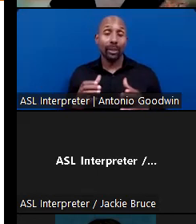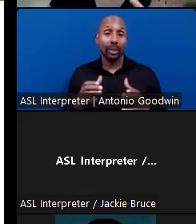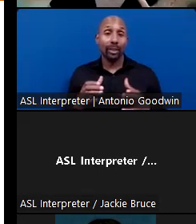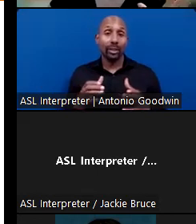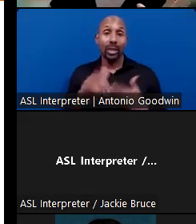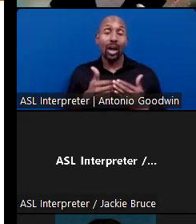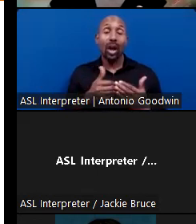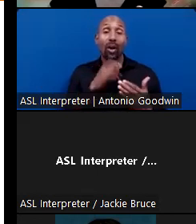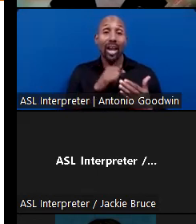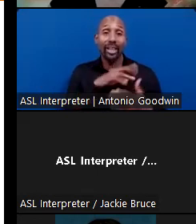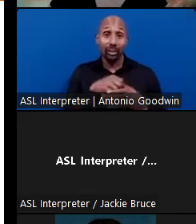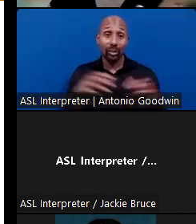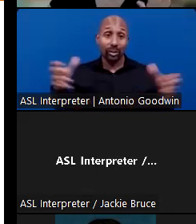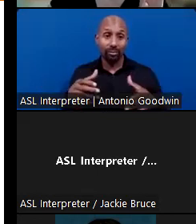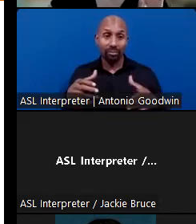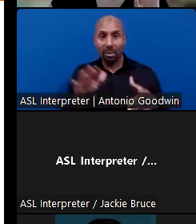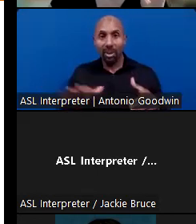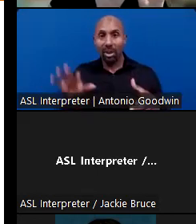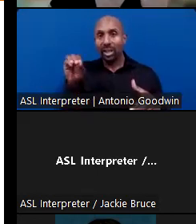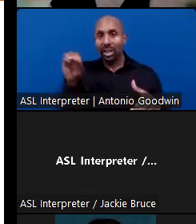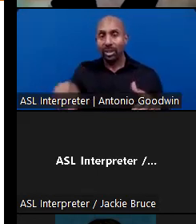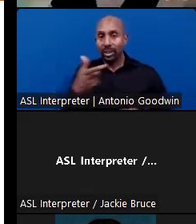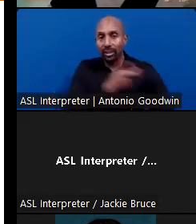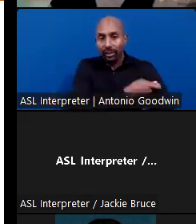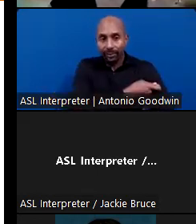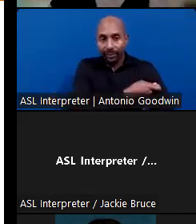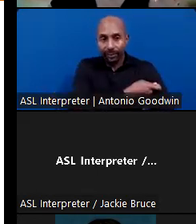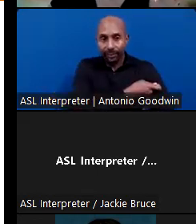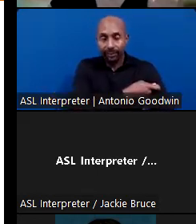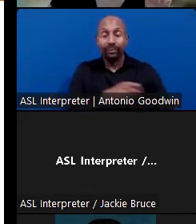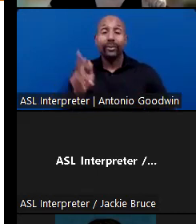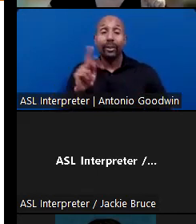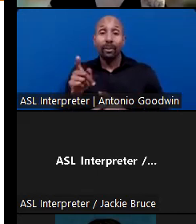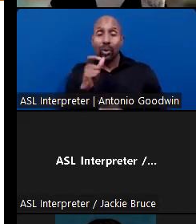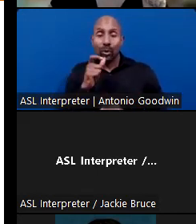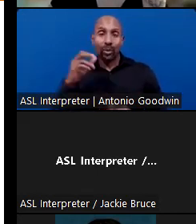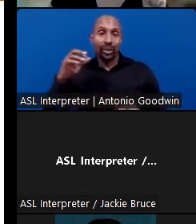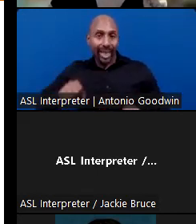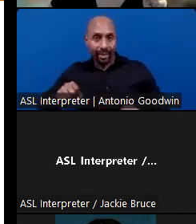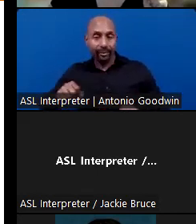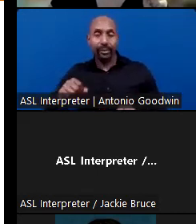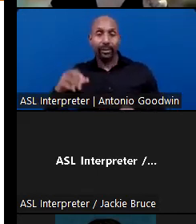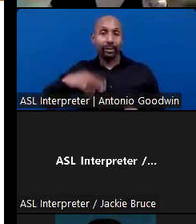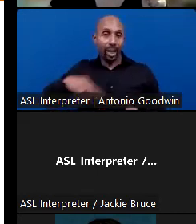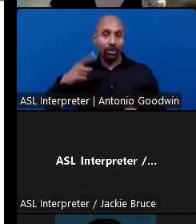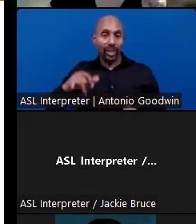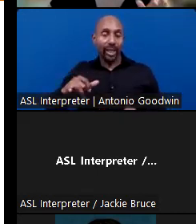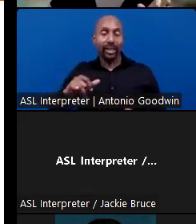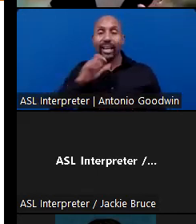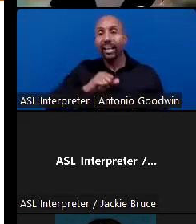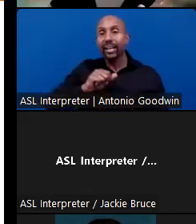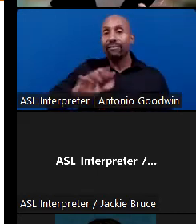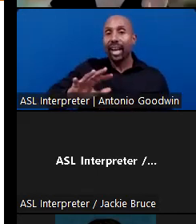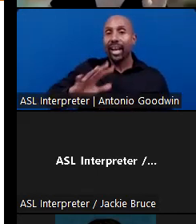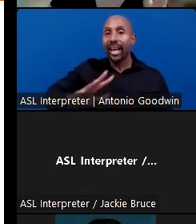90% vaccinated. For people who are actually eligible, so 5 and older, 94.5% have started